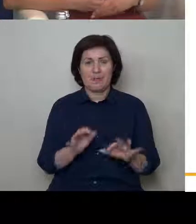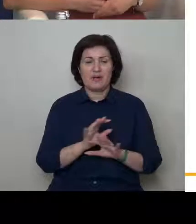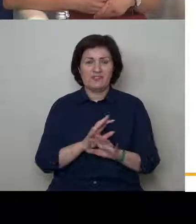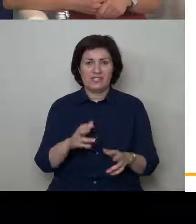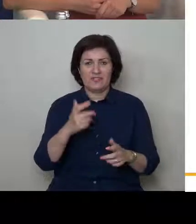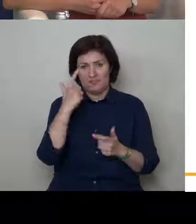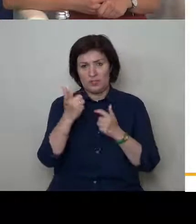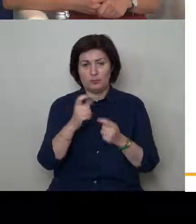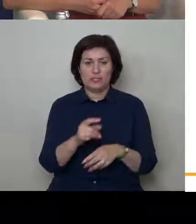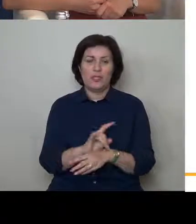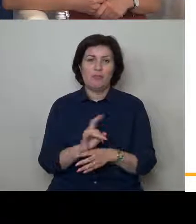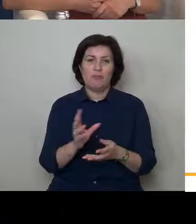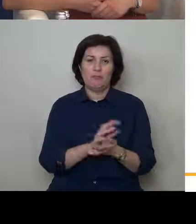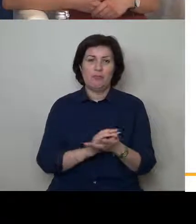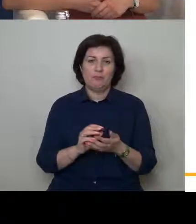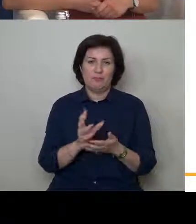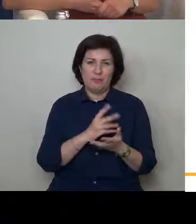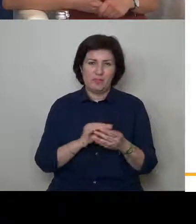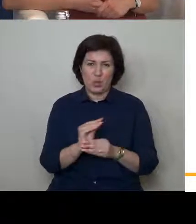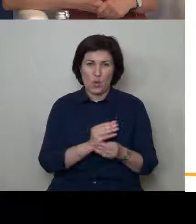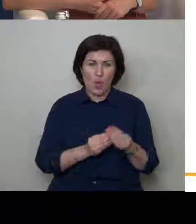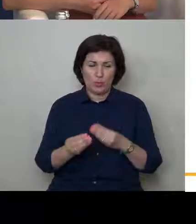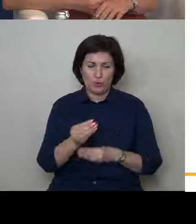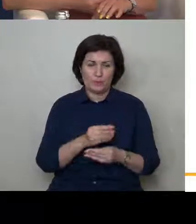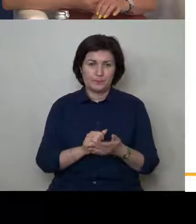158-2, 158-3.